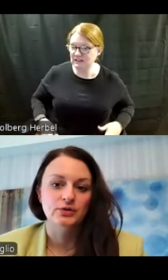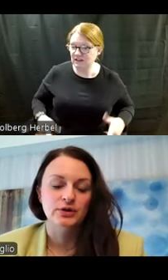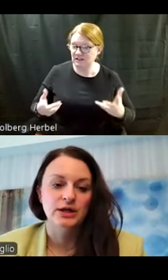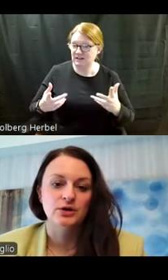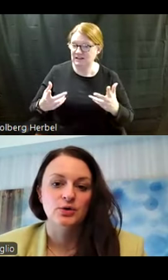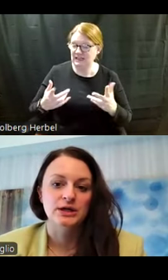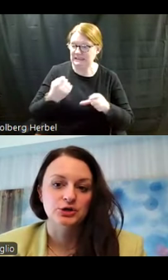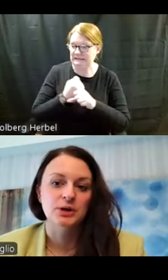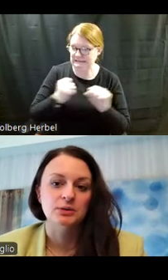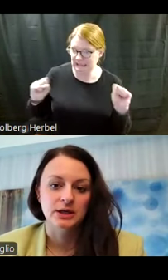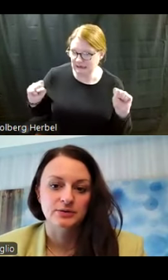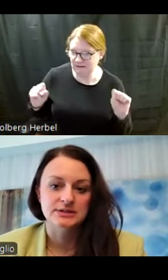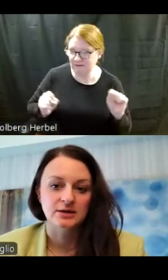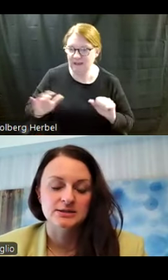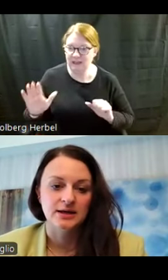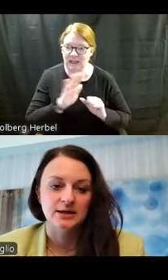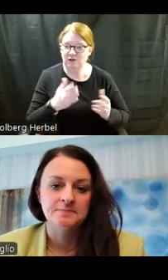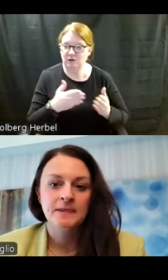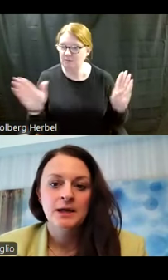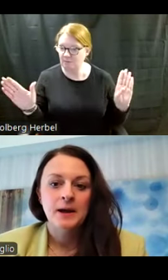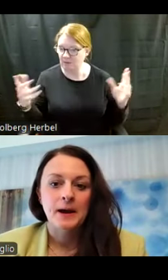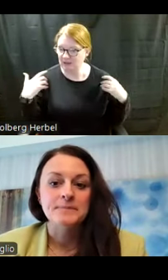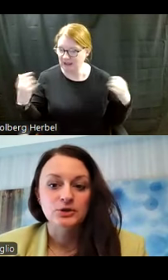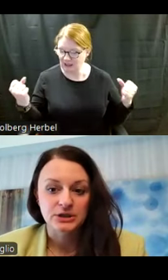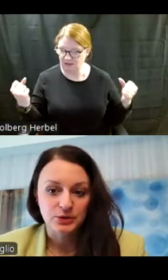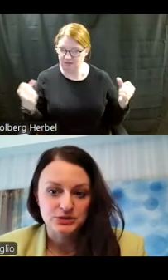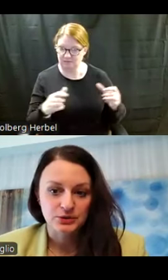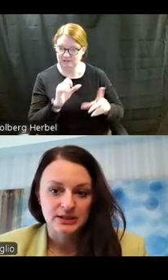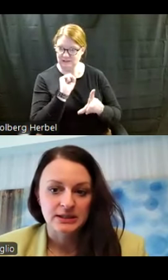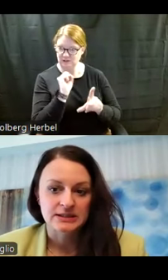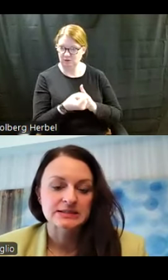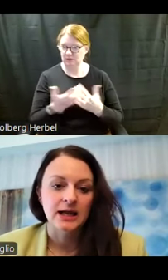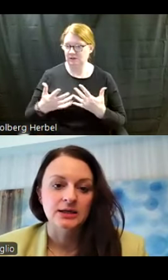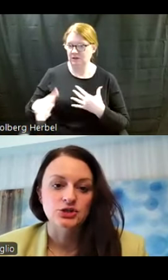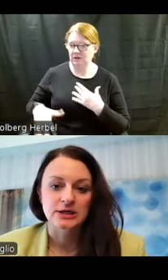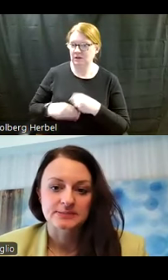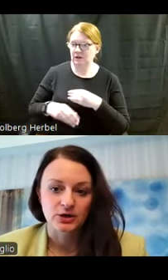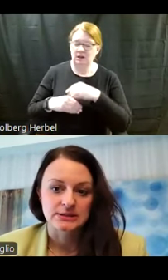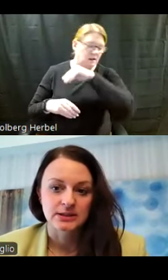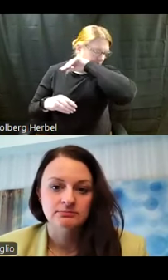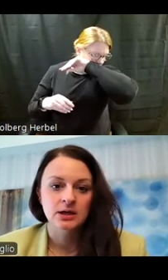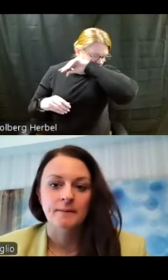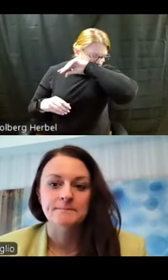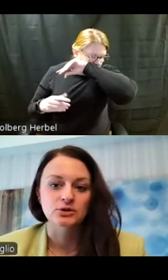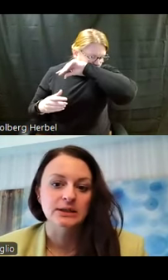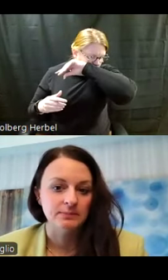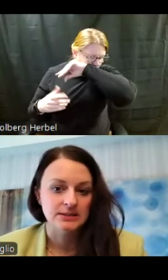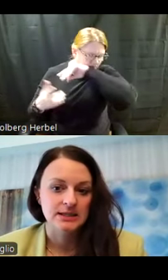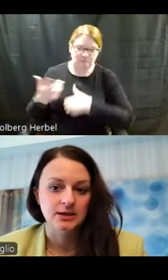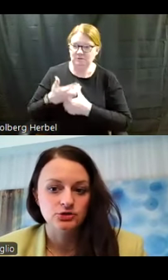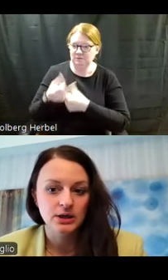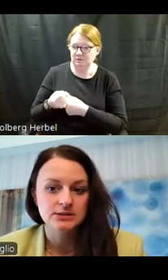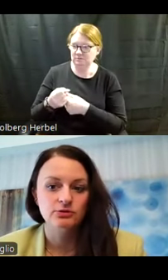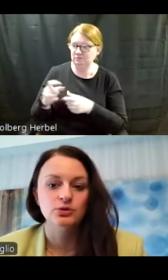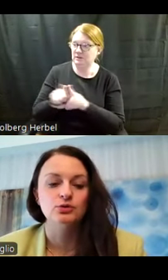your healthcare or in your public health setting. Building trustworthiness and transparency, building and